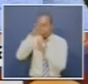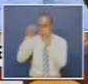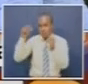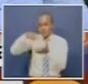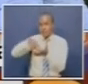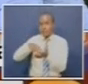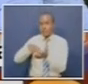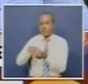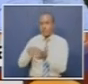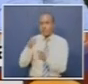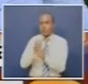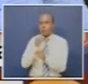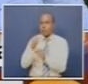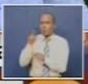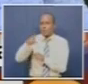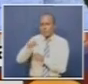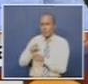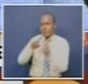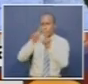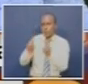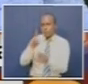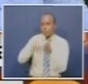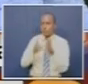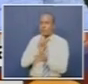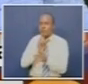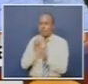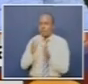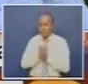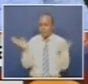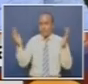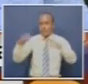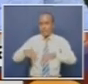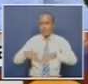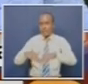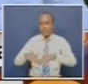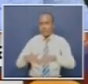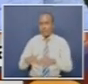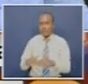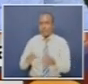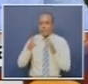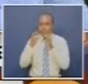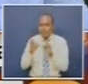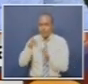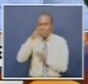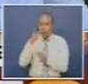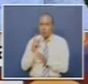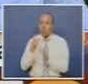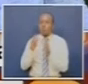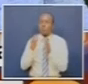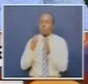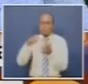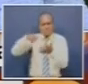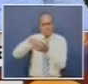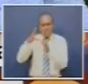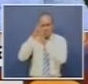we should not really question what you're saying at a public rally. Are you saying then it may not be so that if Kalonzo is not the presidential flag bearer, you don't have a